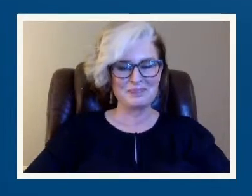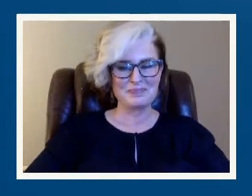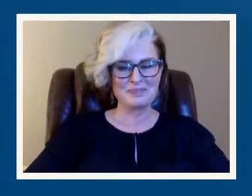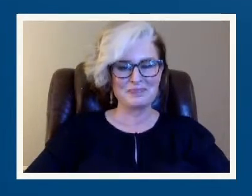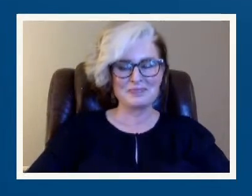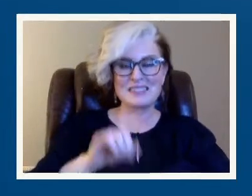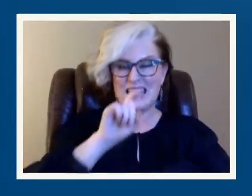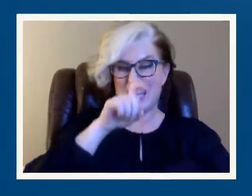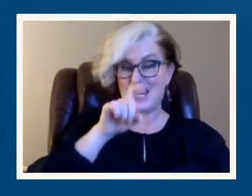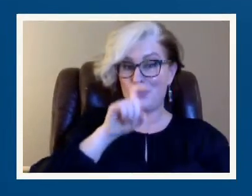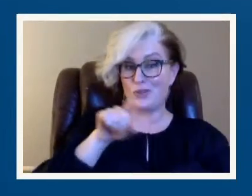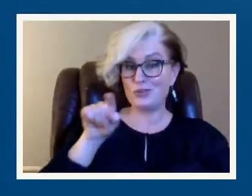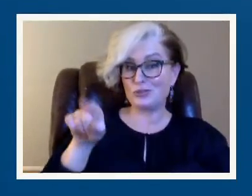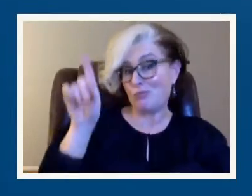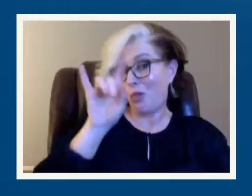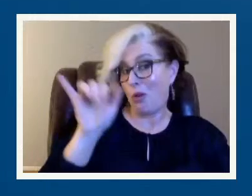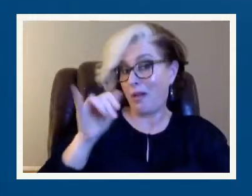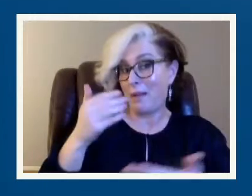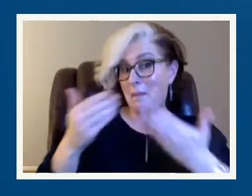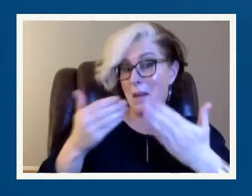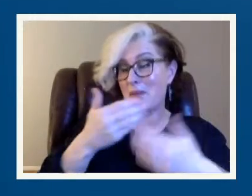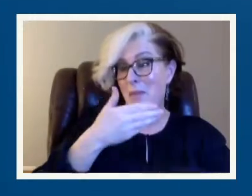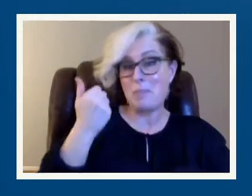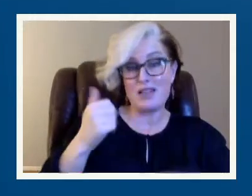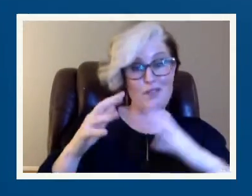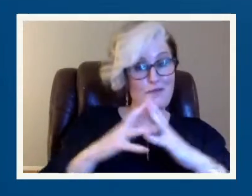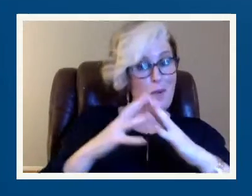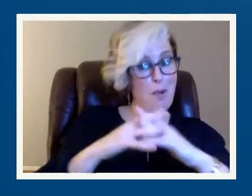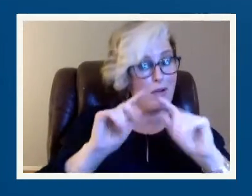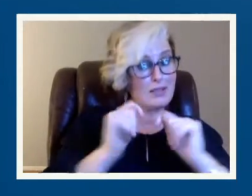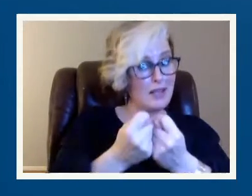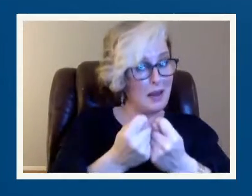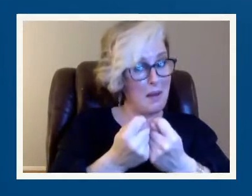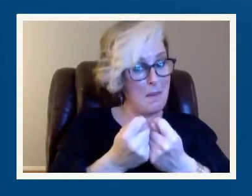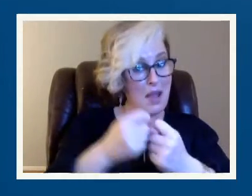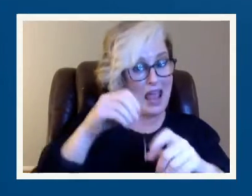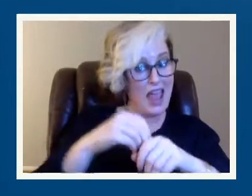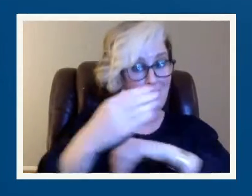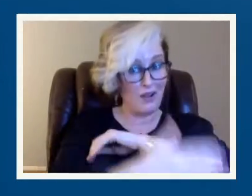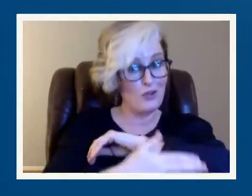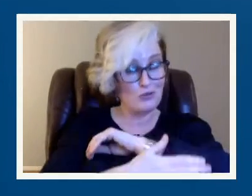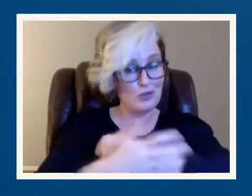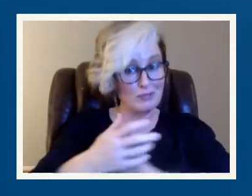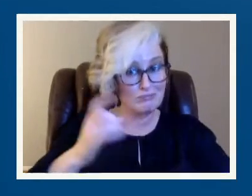Eagles look like they might be the best football team in the country.